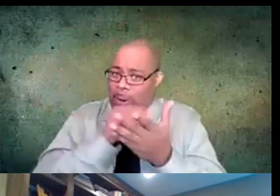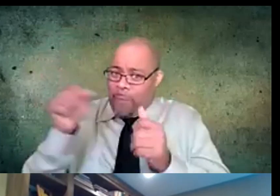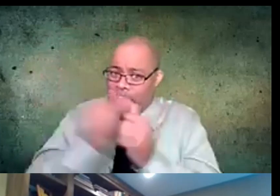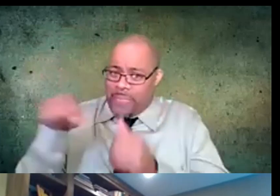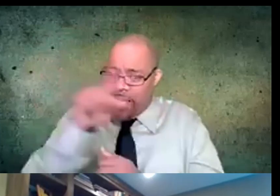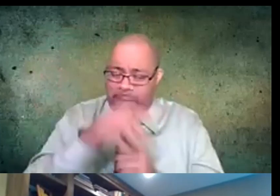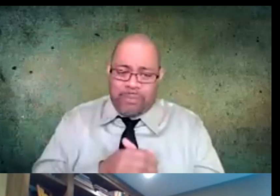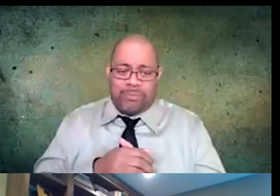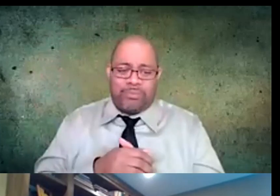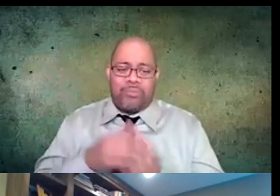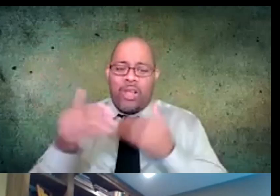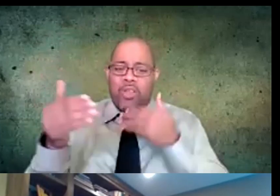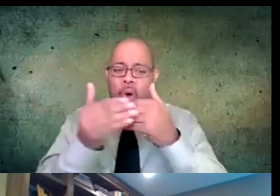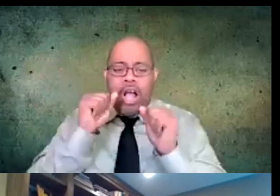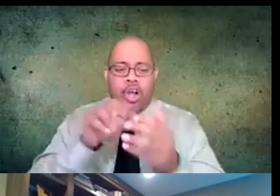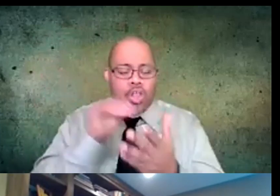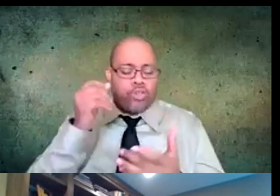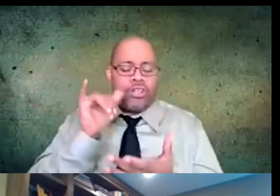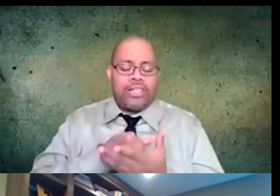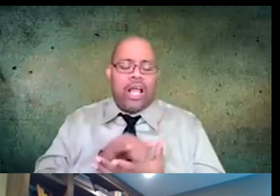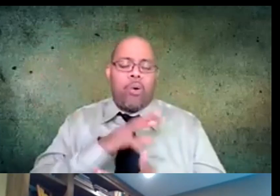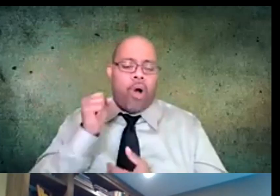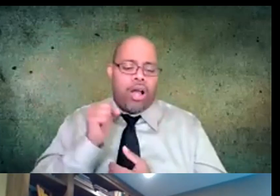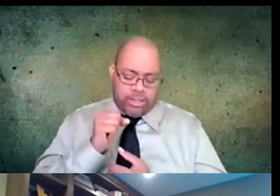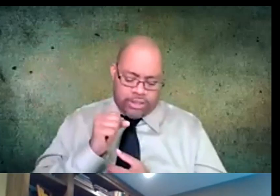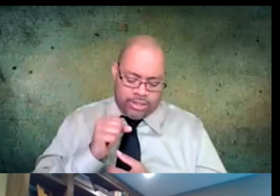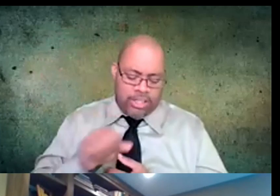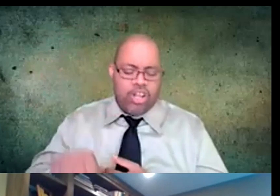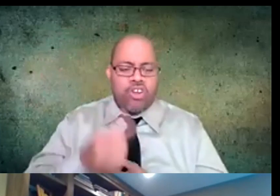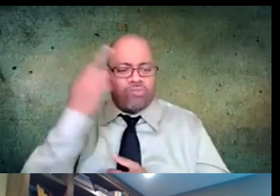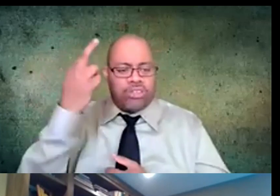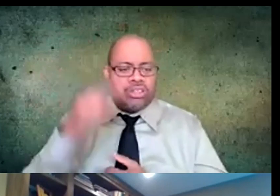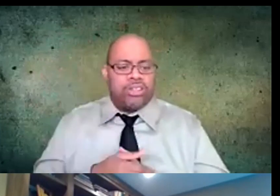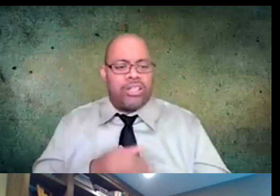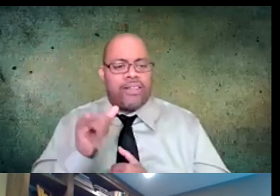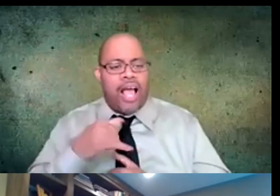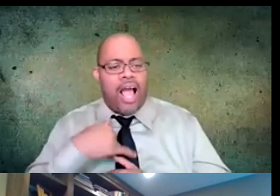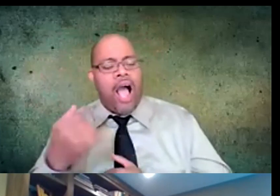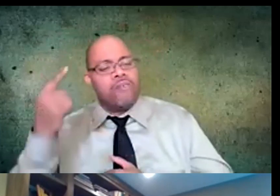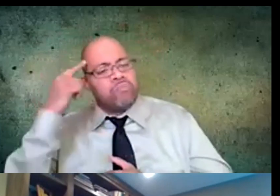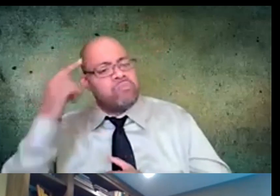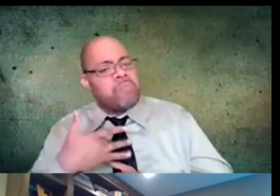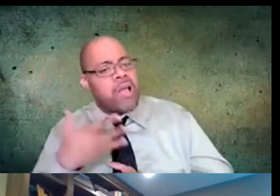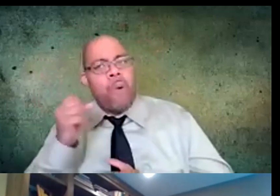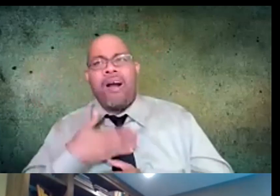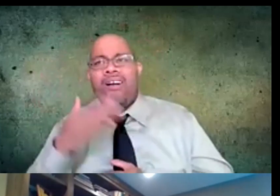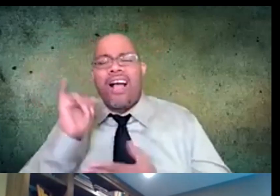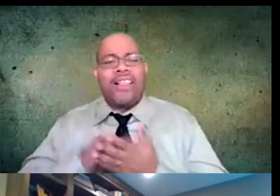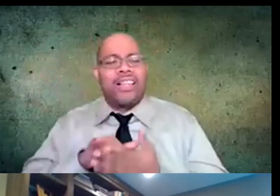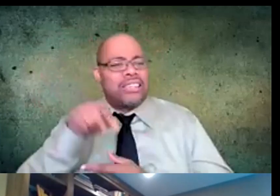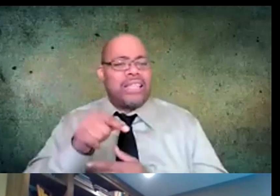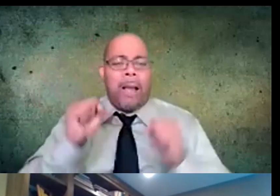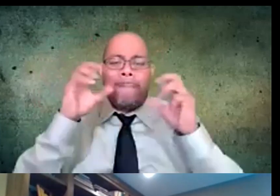them so closely, I could learn. So that was another reason that I thought, oh my God, this is such an